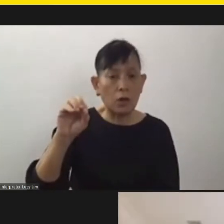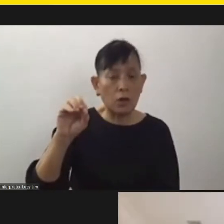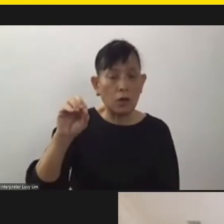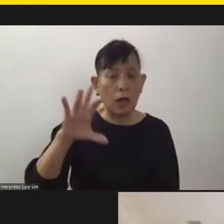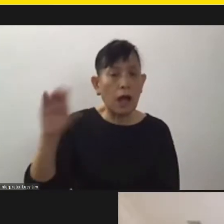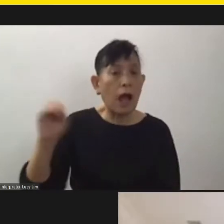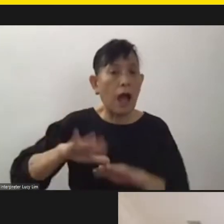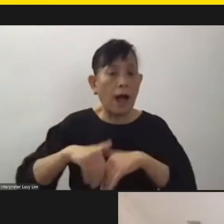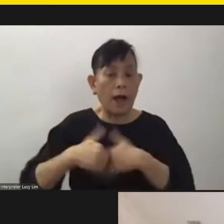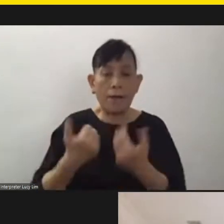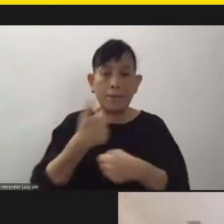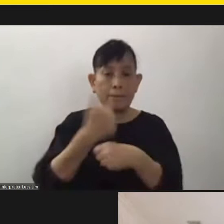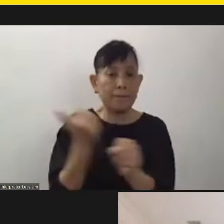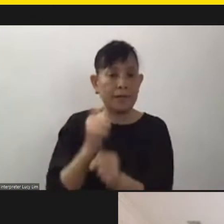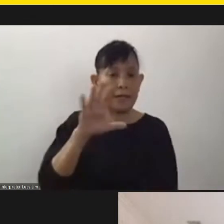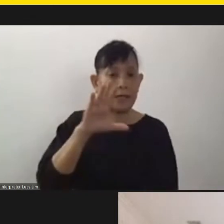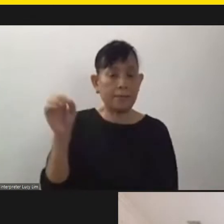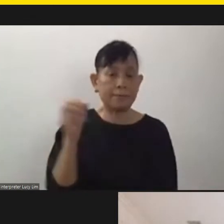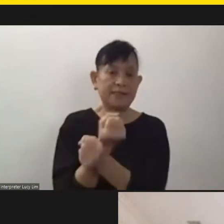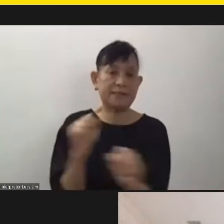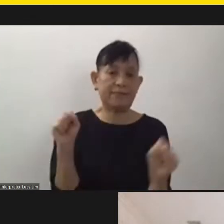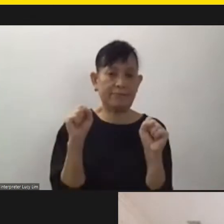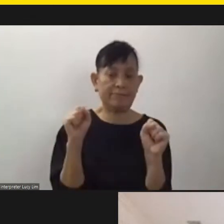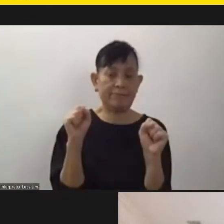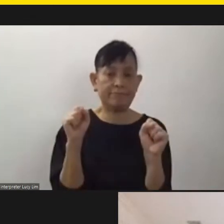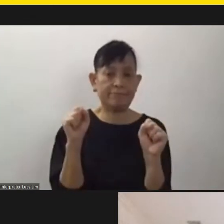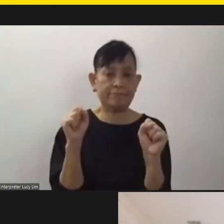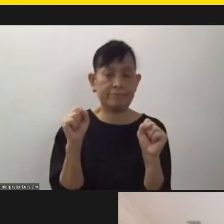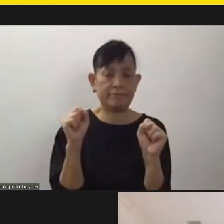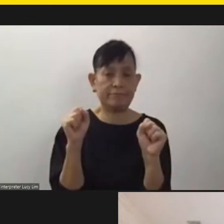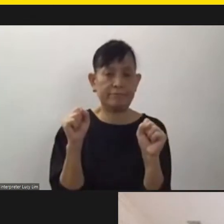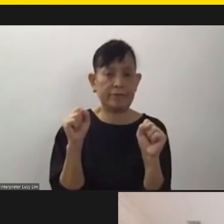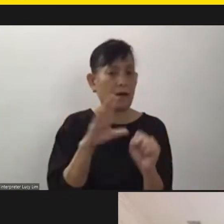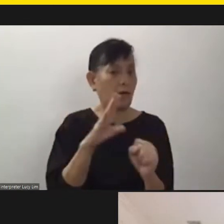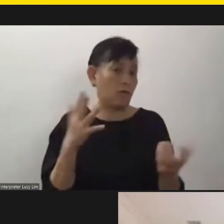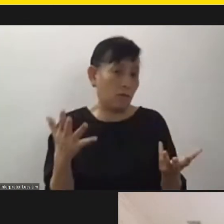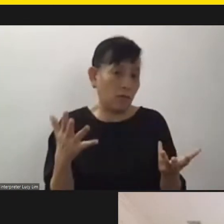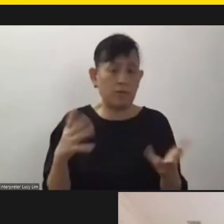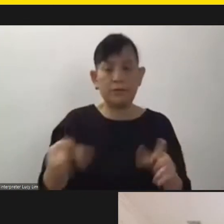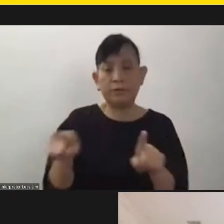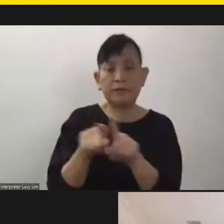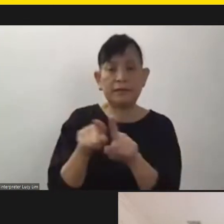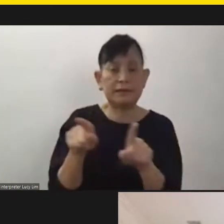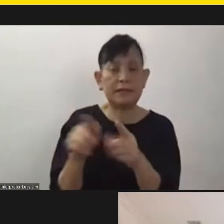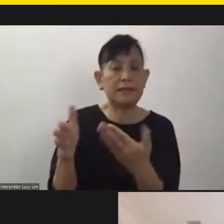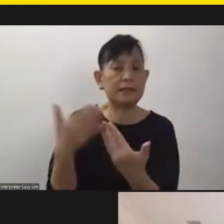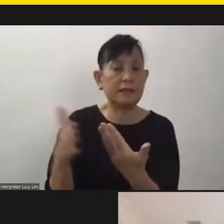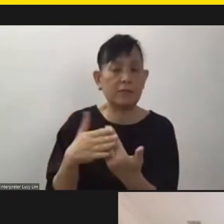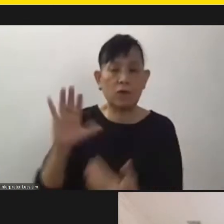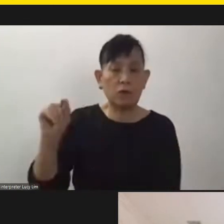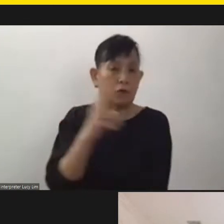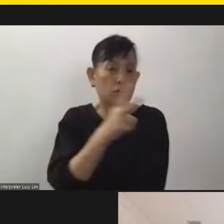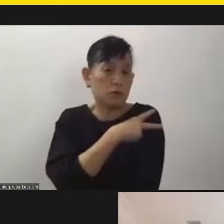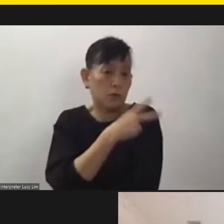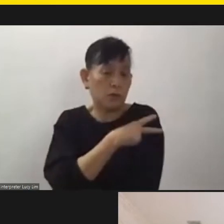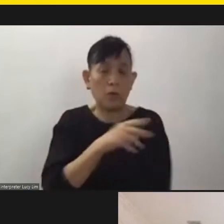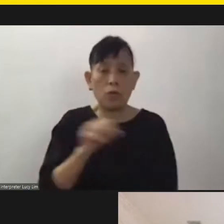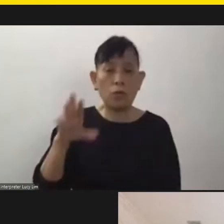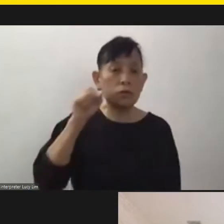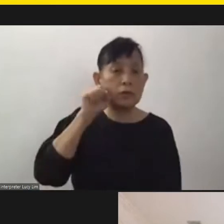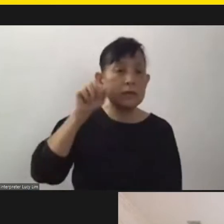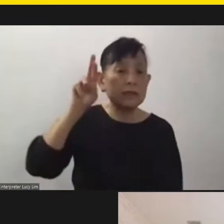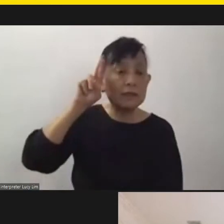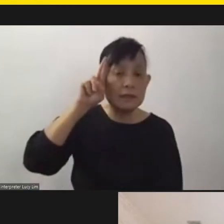make your company safer. But also, it could just be as simple as if you're a superior or if you're a senior, you could